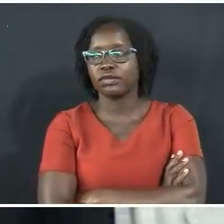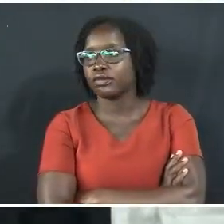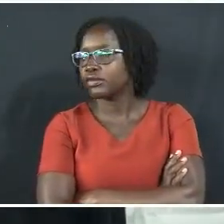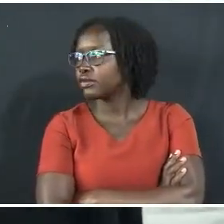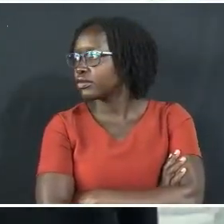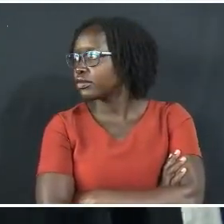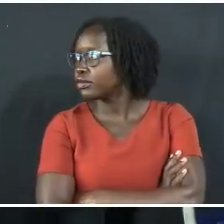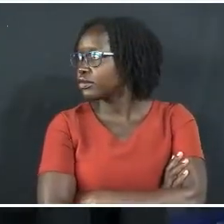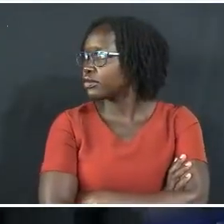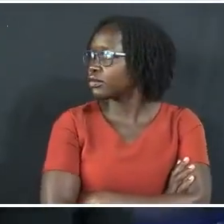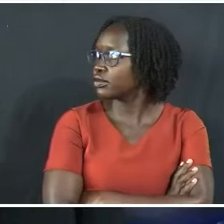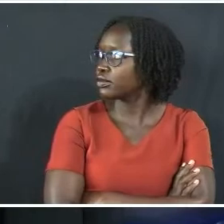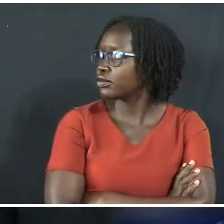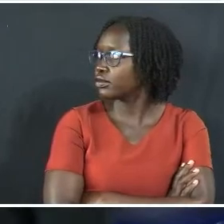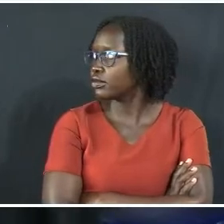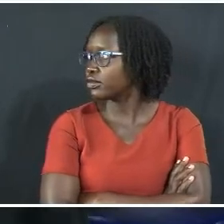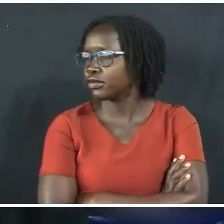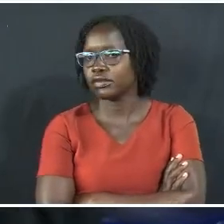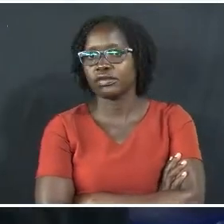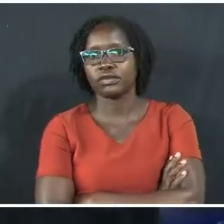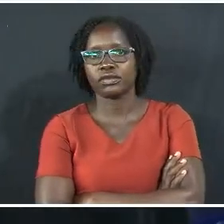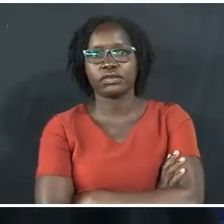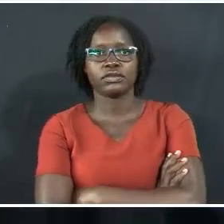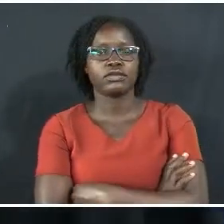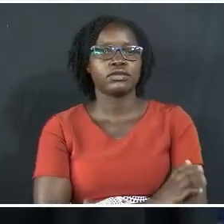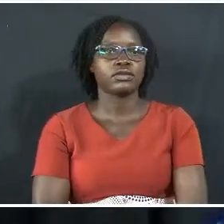done. Well done.